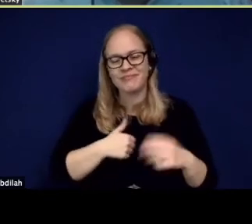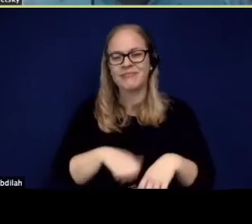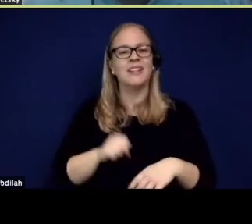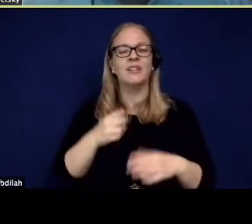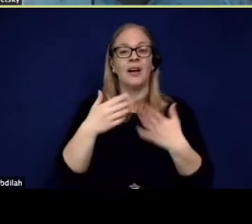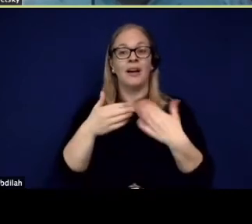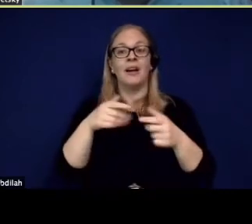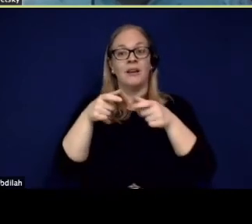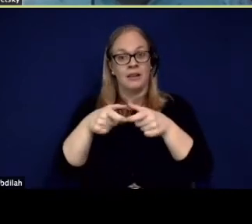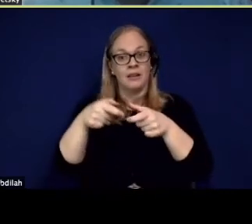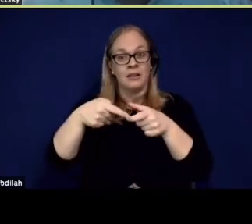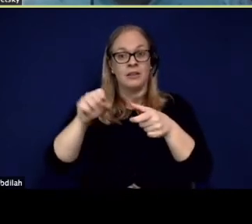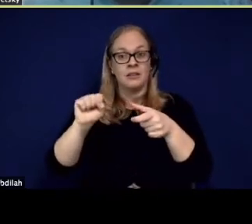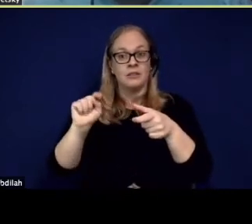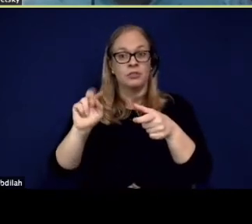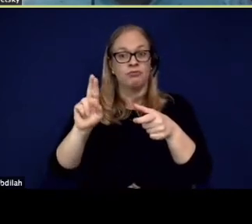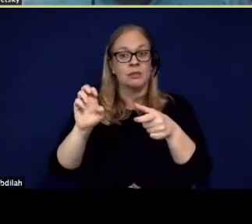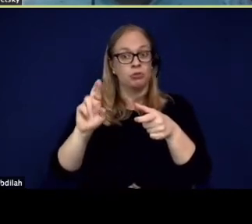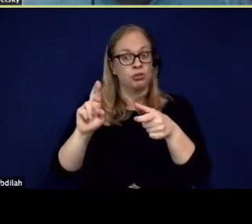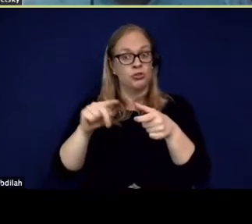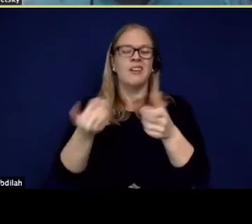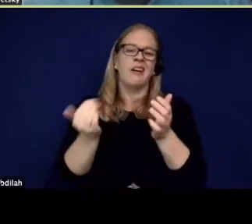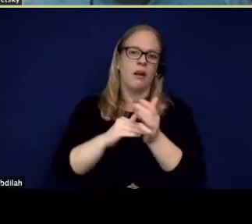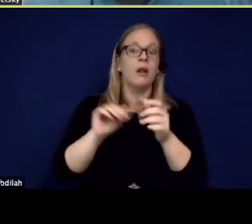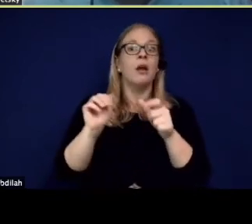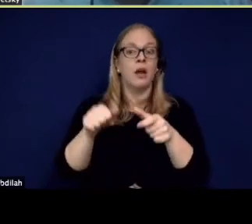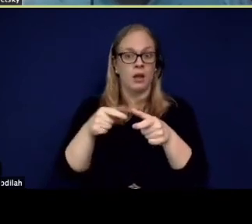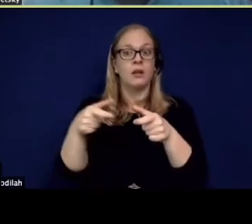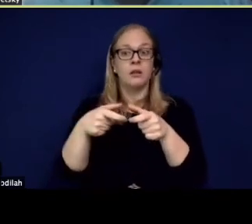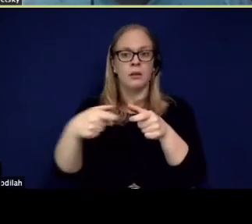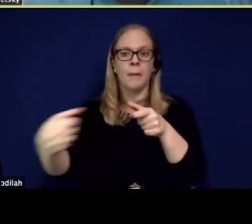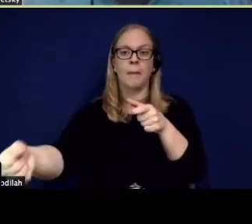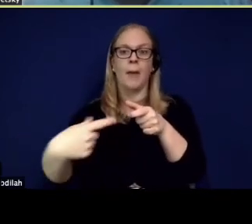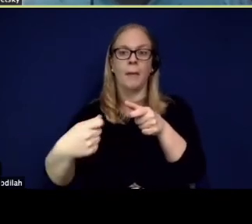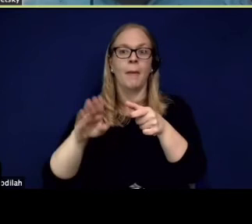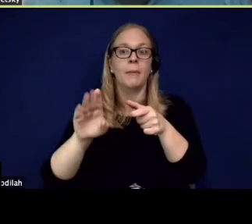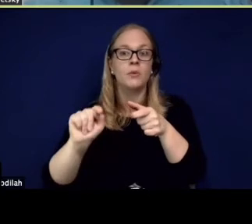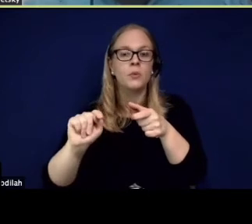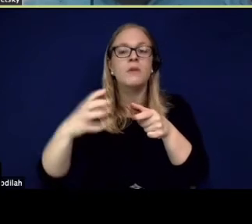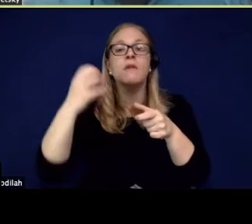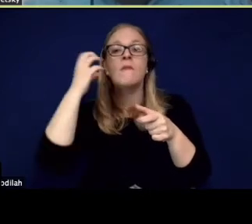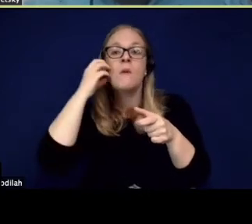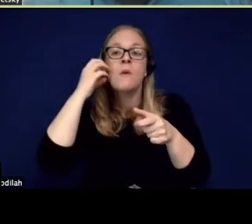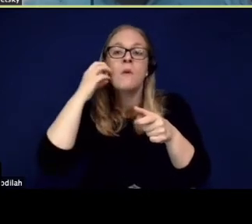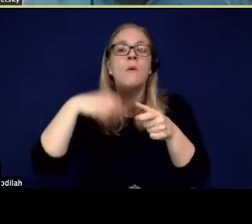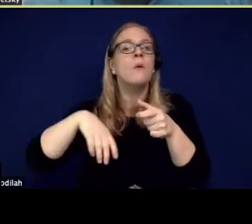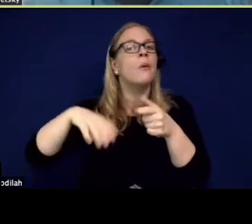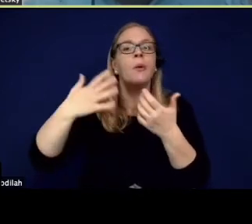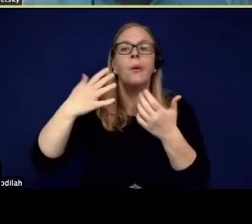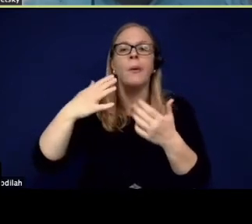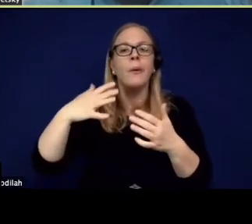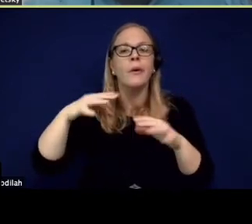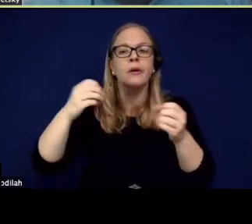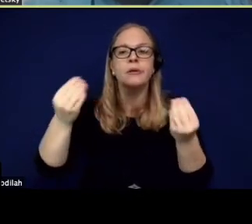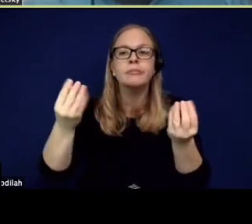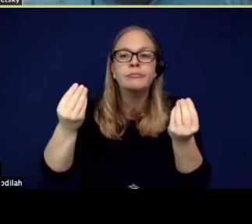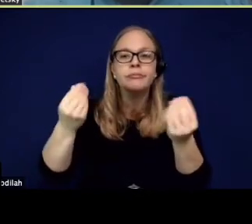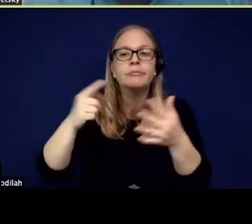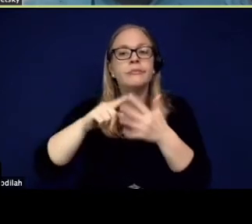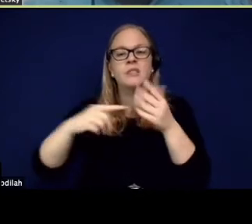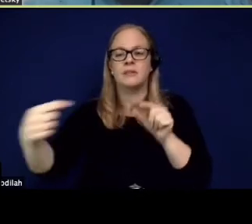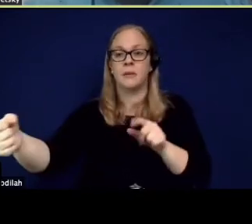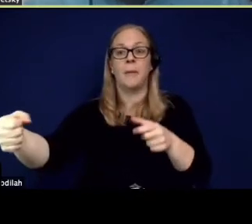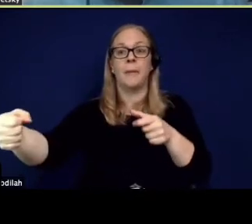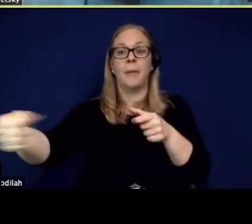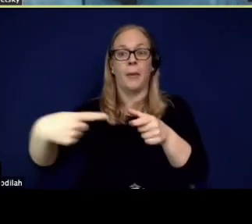with Bluetooth devices such as cell phones, Bluetooth transmitters that connect to TV and computers. How the streamers do